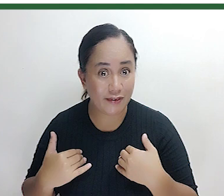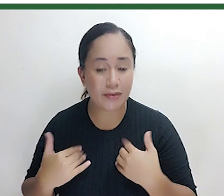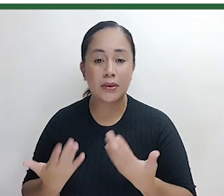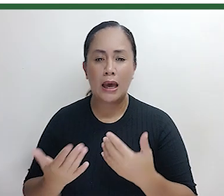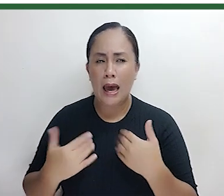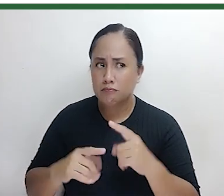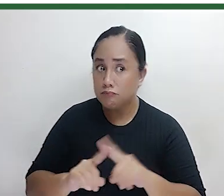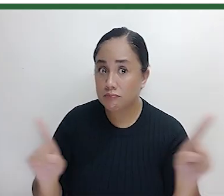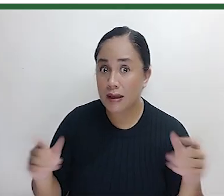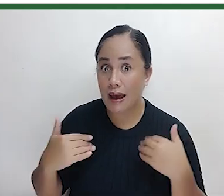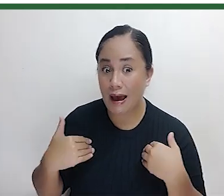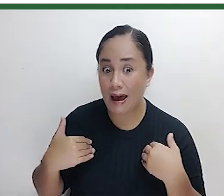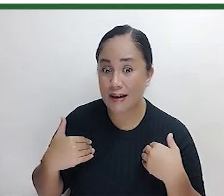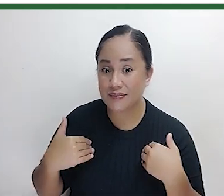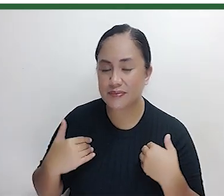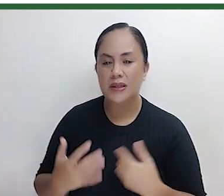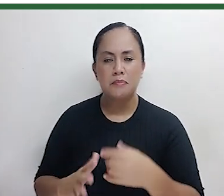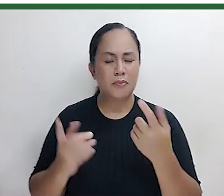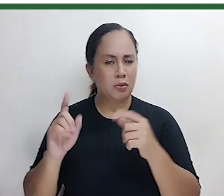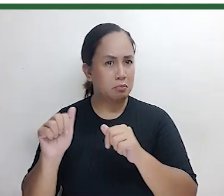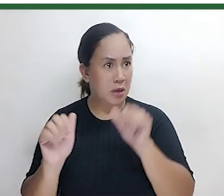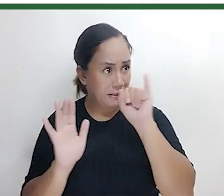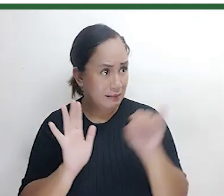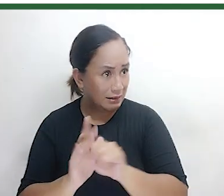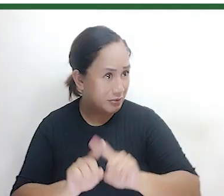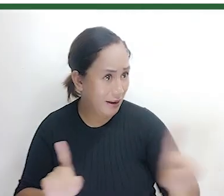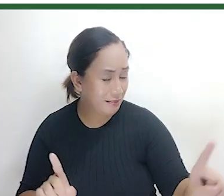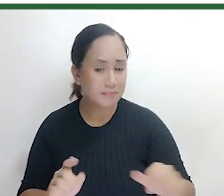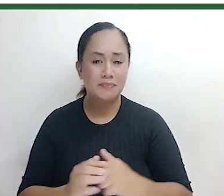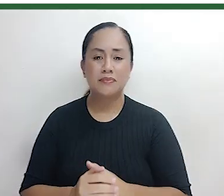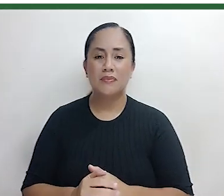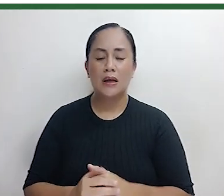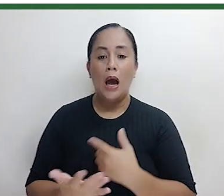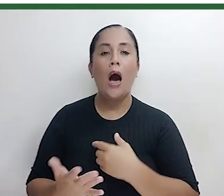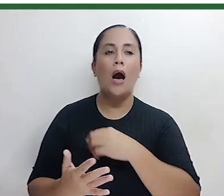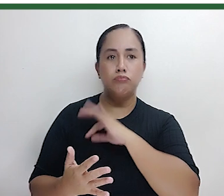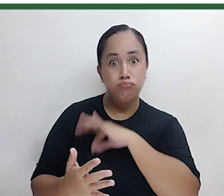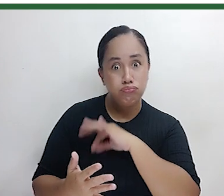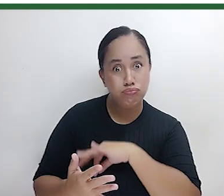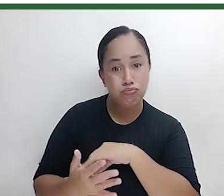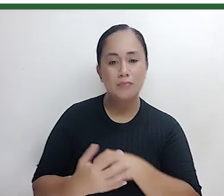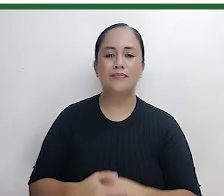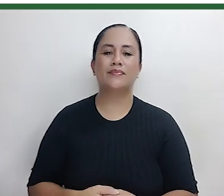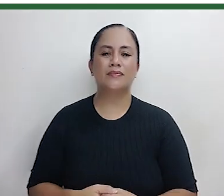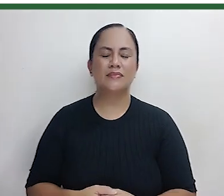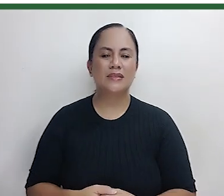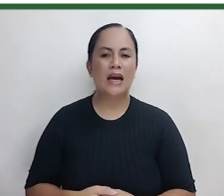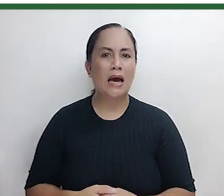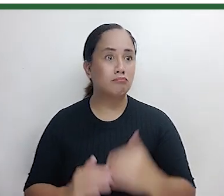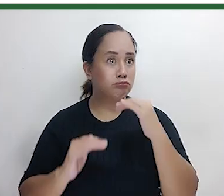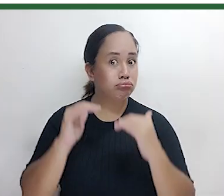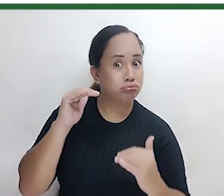commonalities? Did you find differences in terms of A. Identities, B.